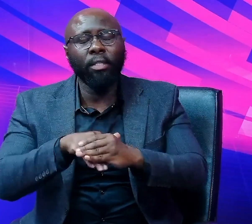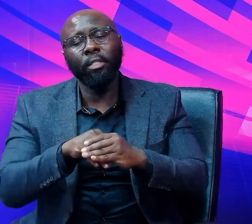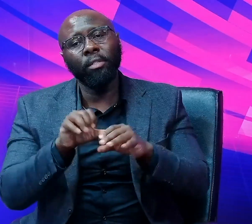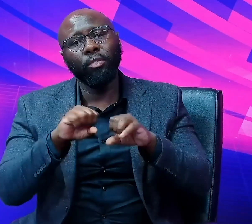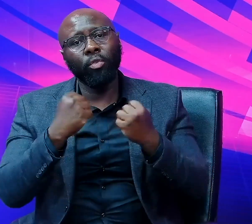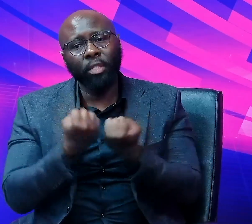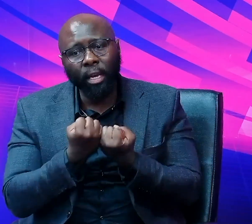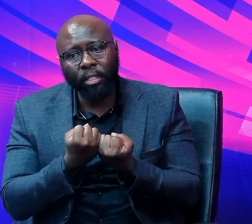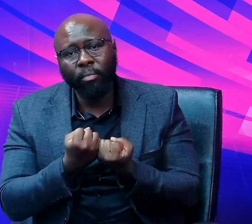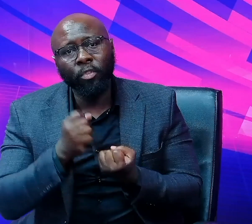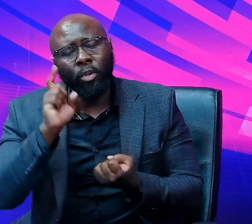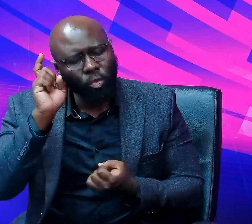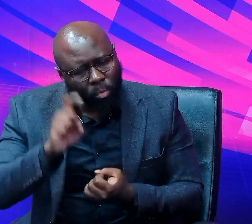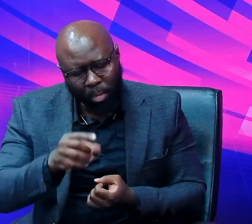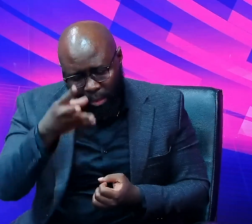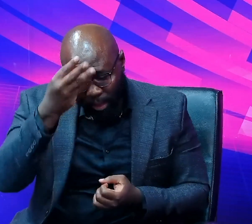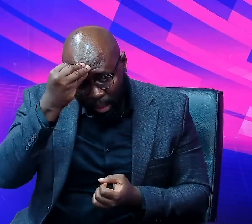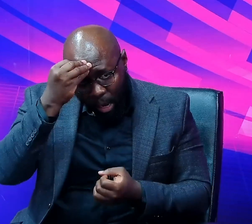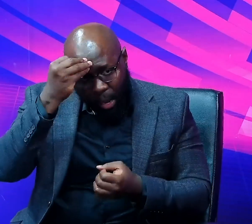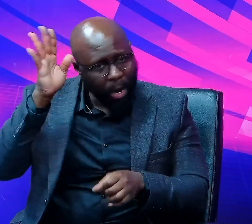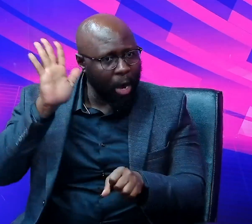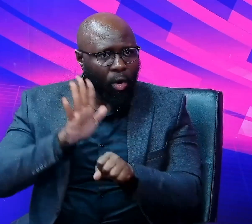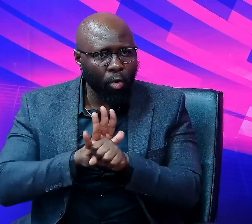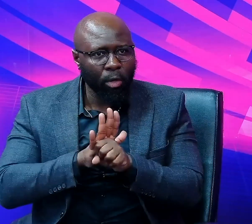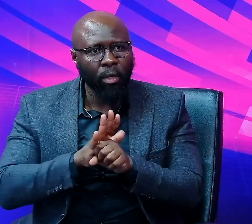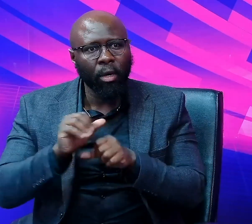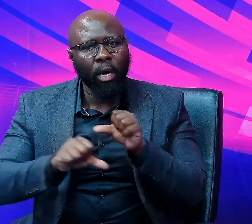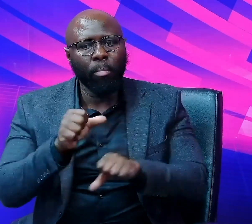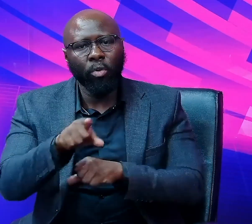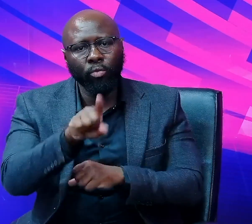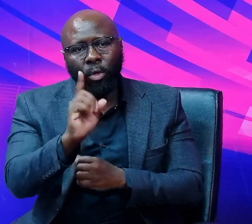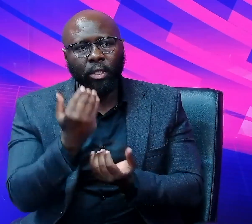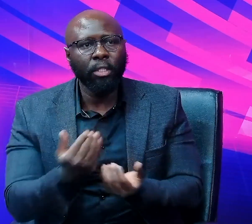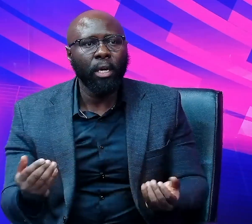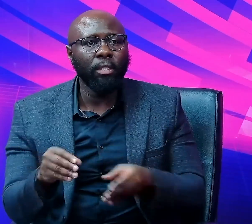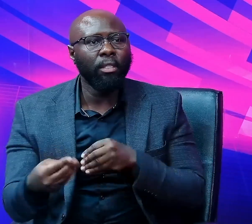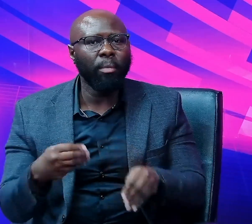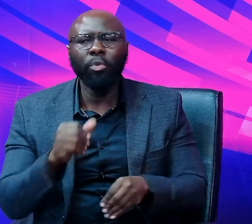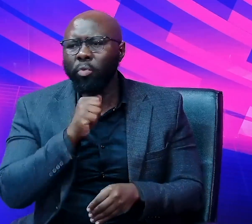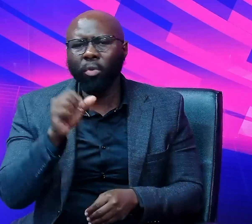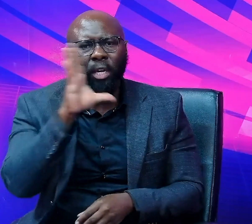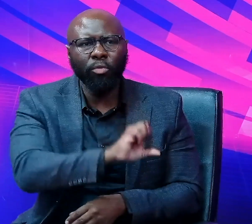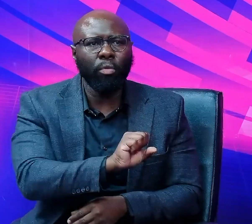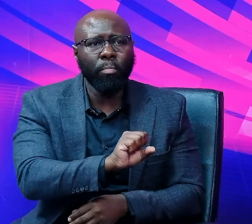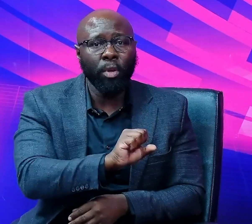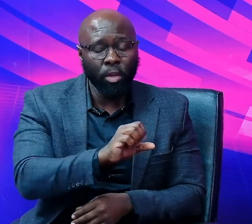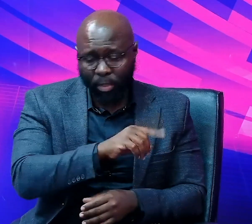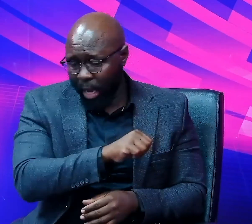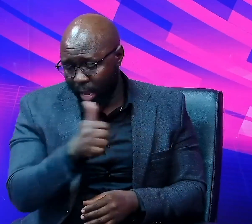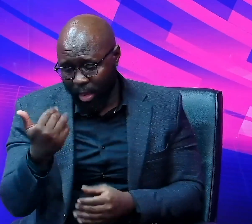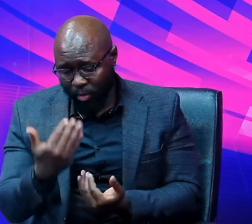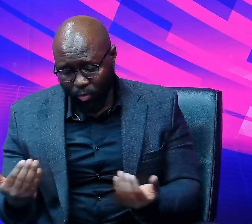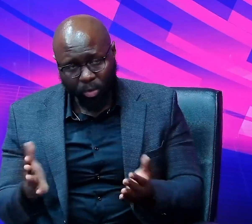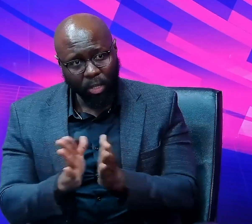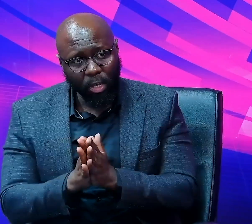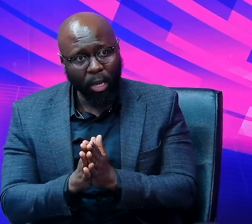these barriers in the society. You must learn a lot about your child, about your child's